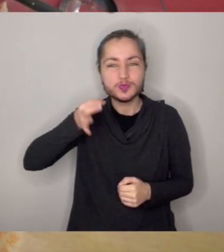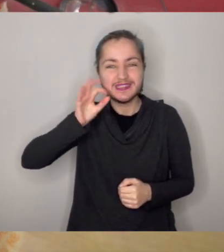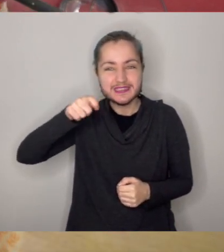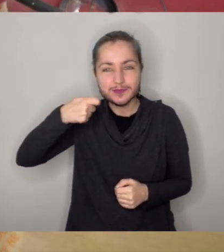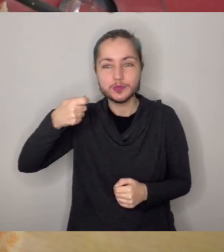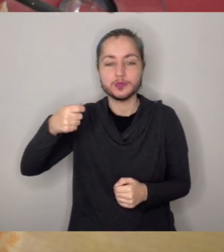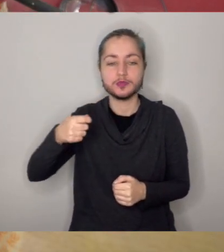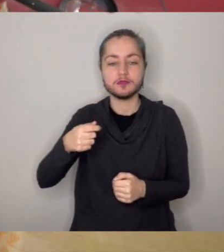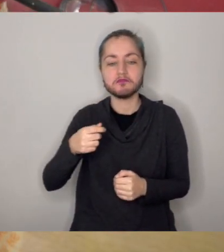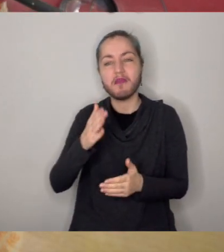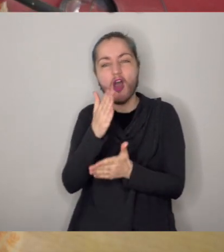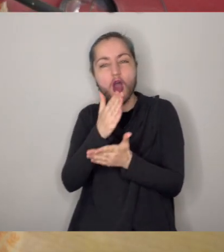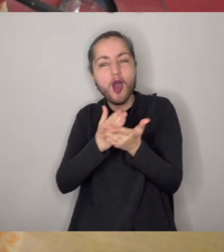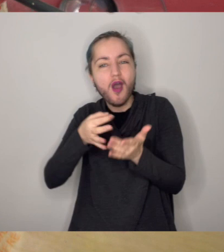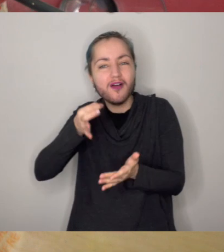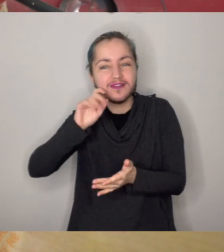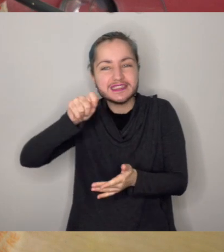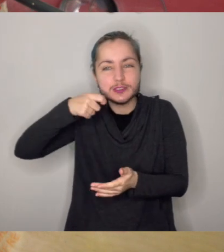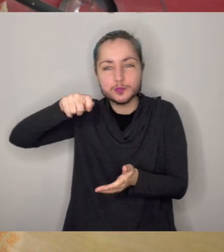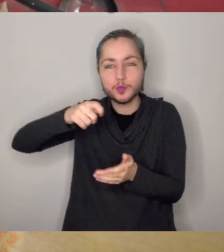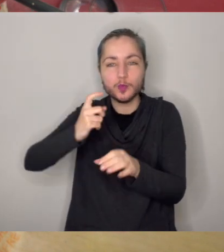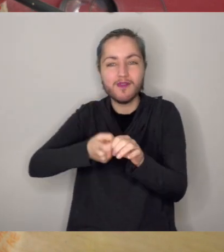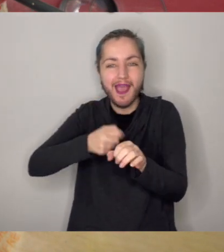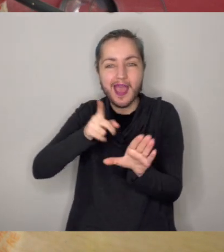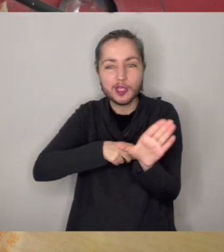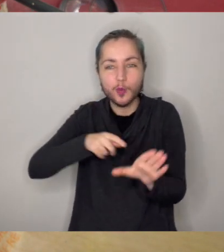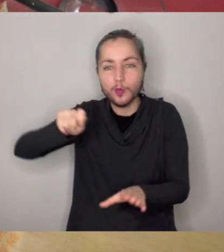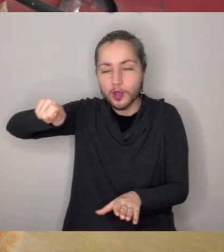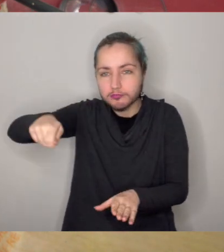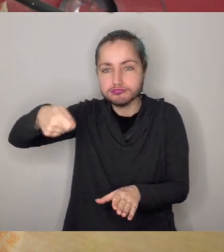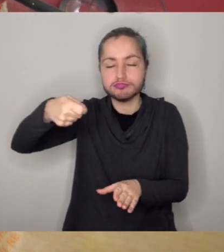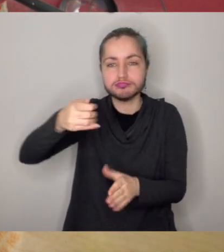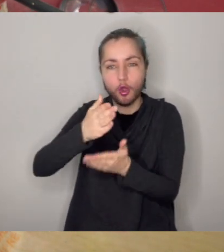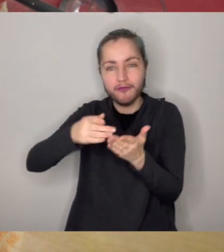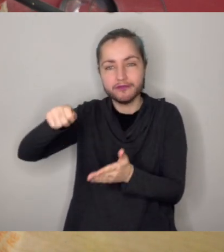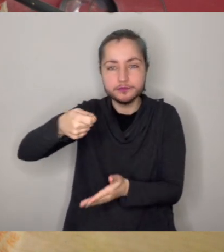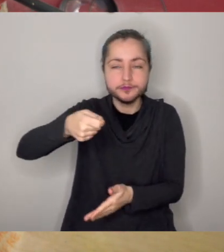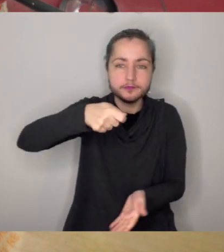take a tiny spoon and about half a teaspoon, I would say,